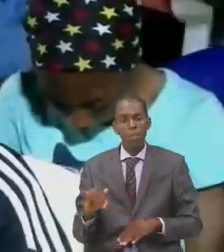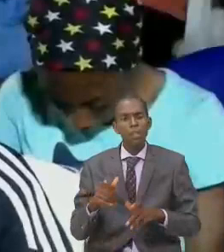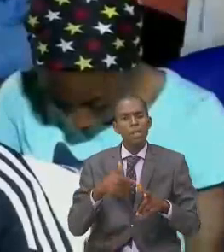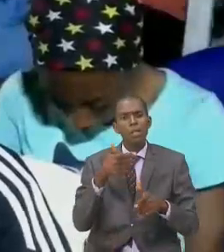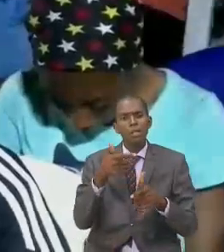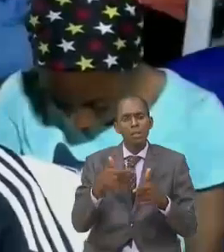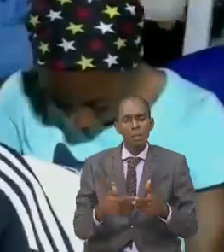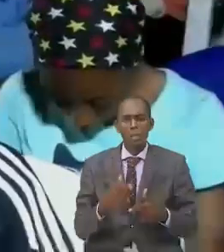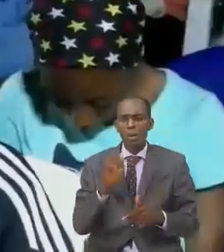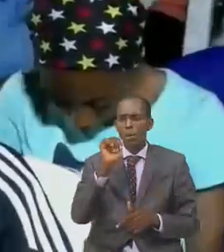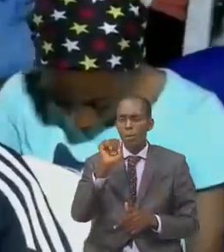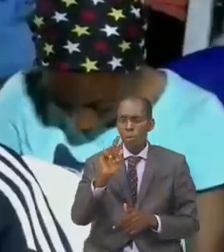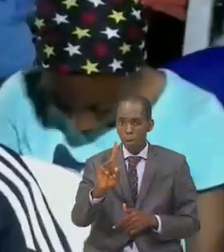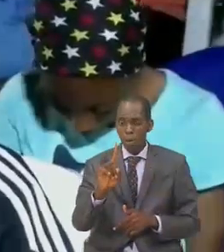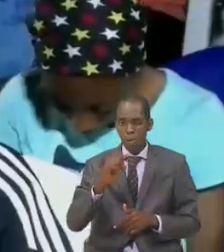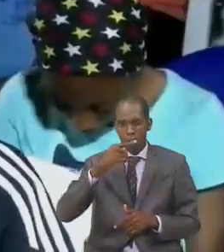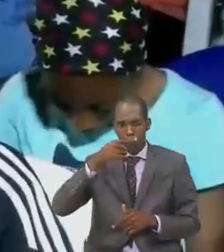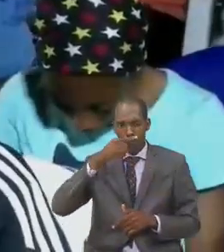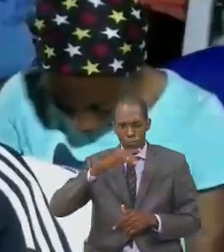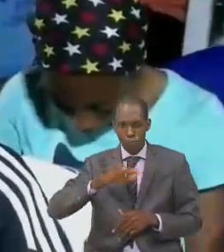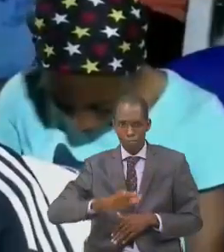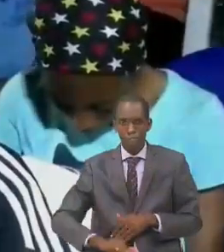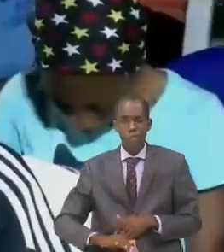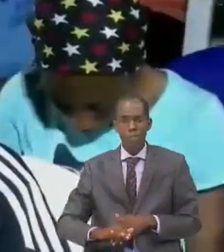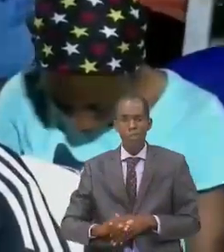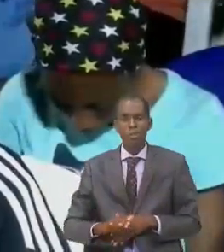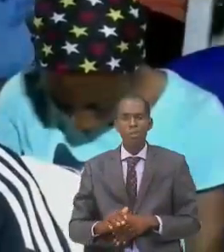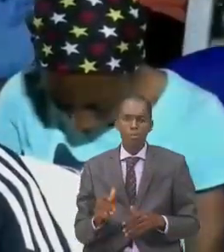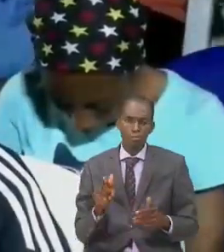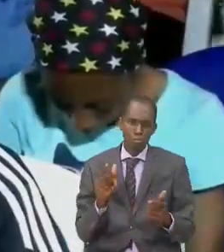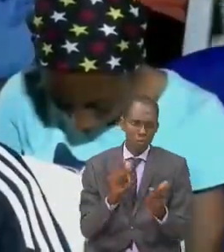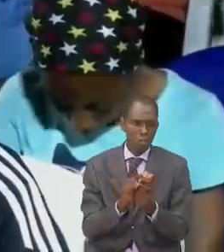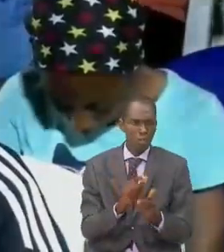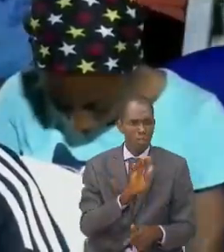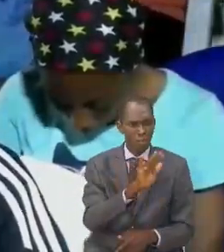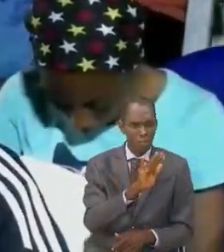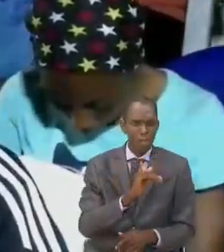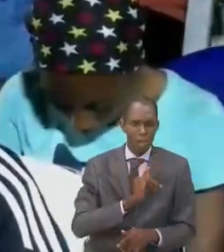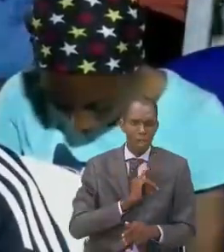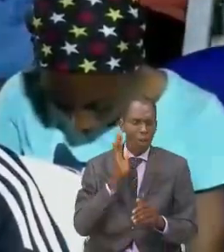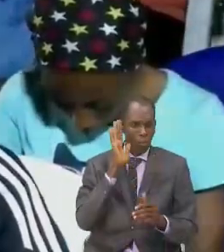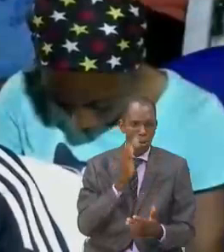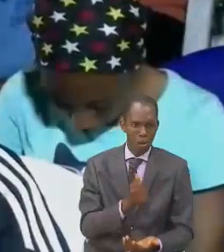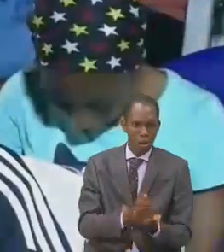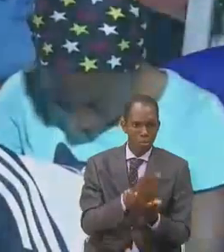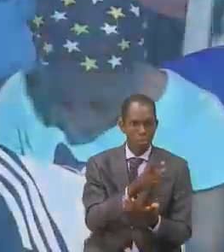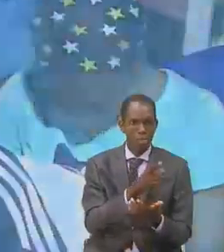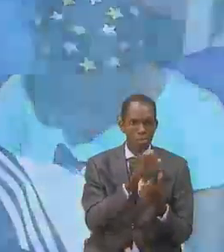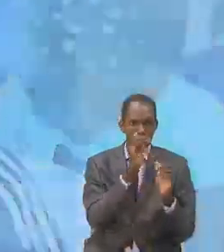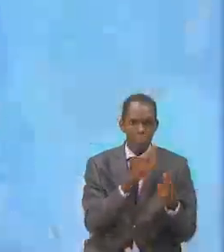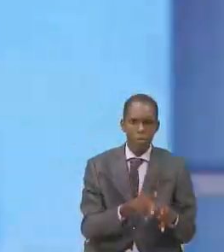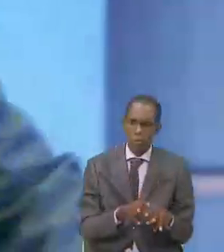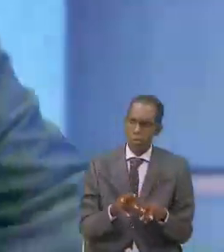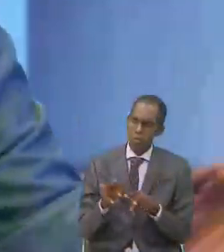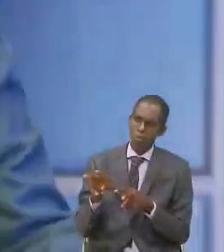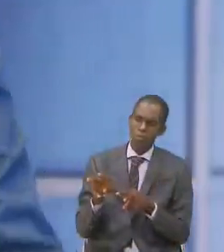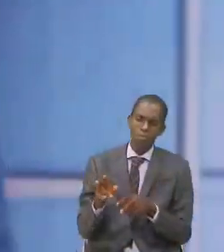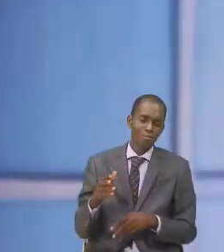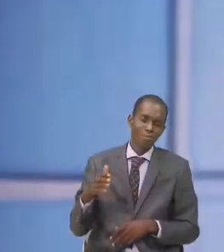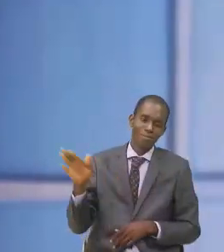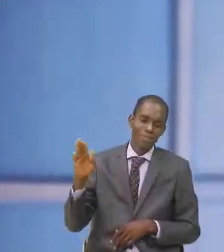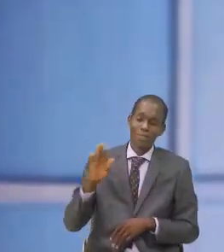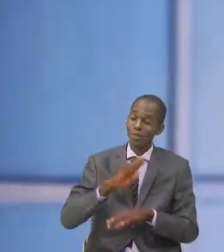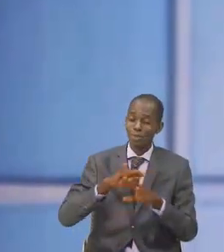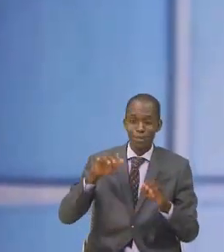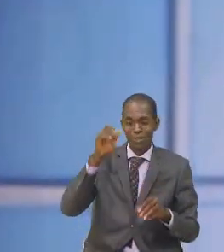sick, almost dying. And then a little child comes and he says, I will help